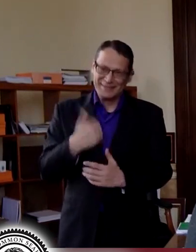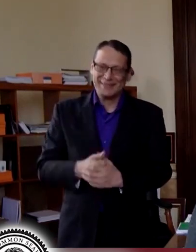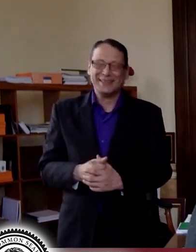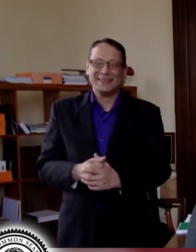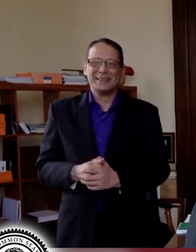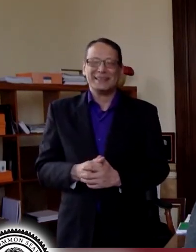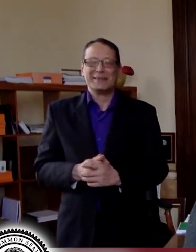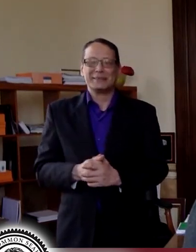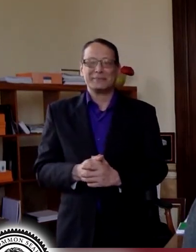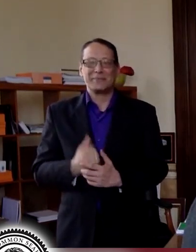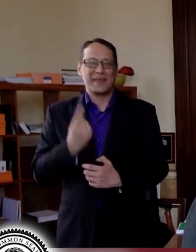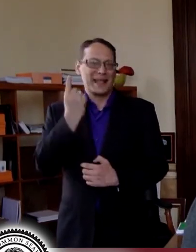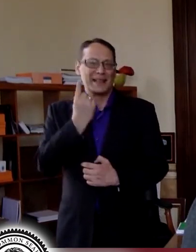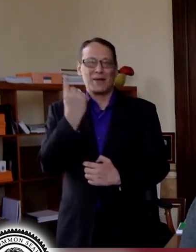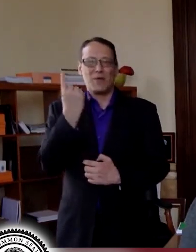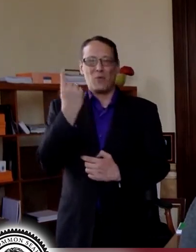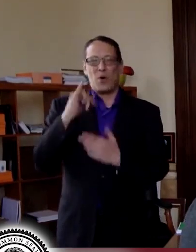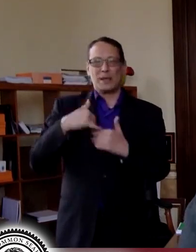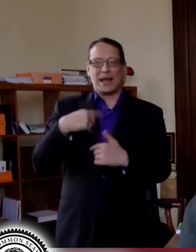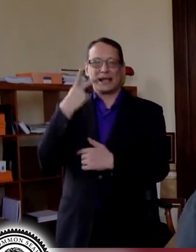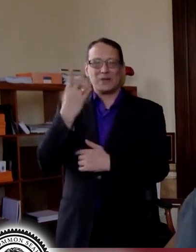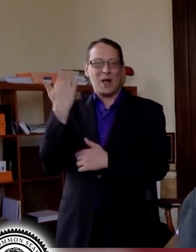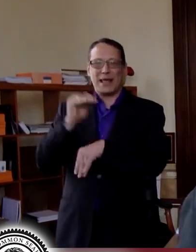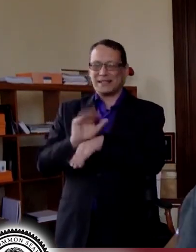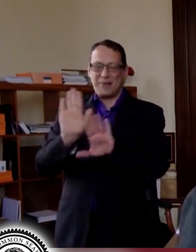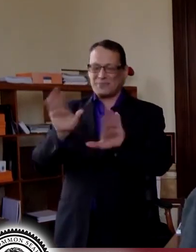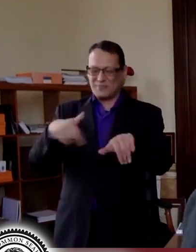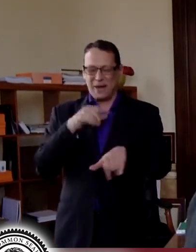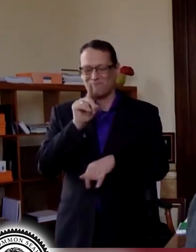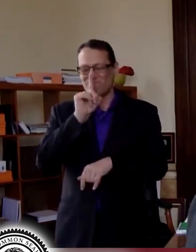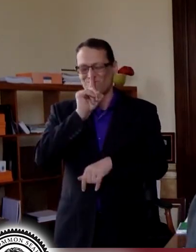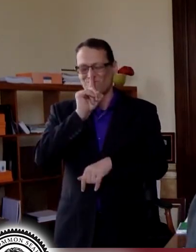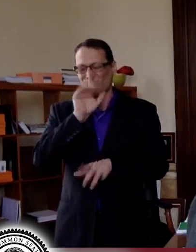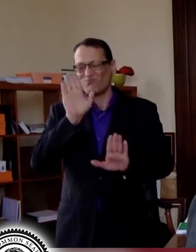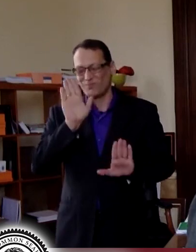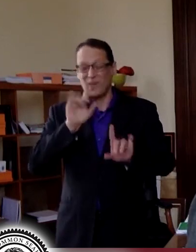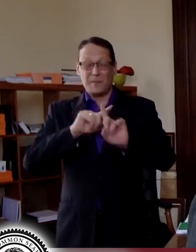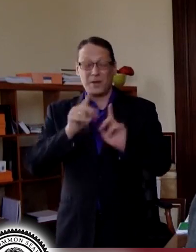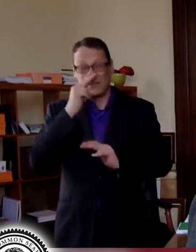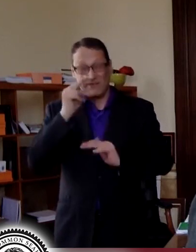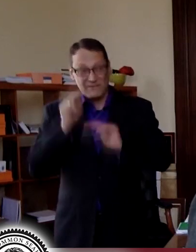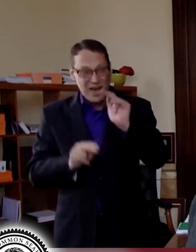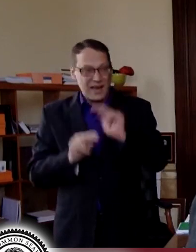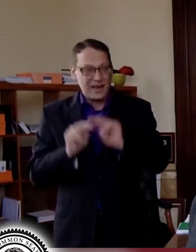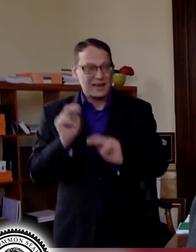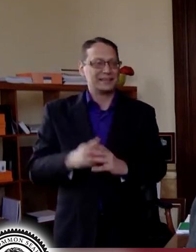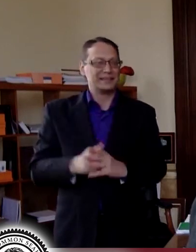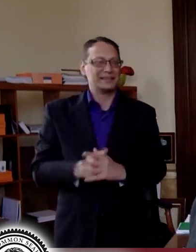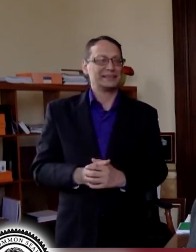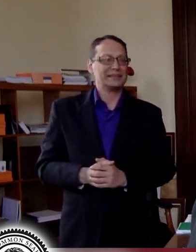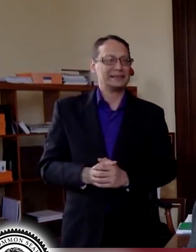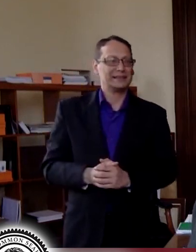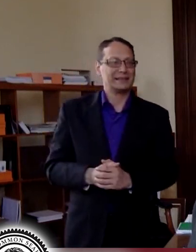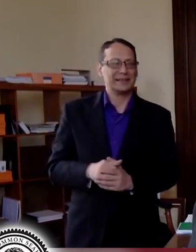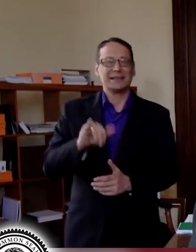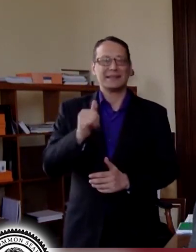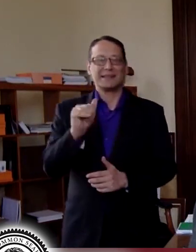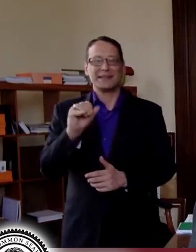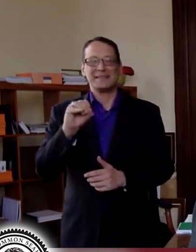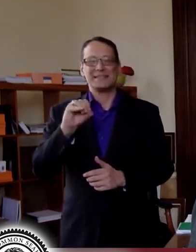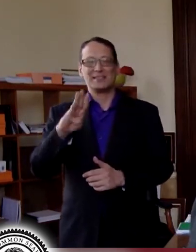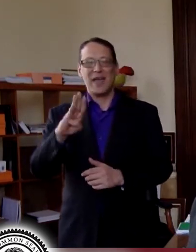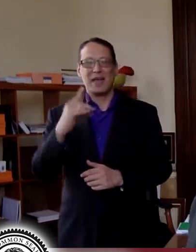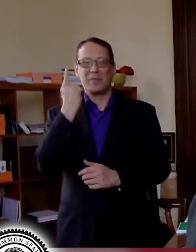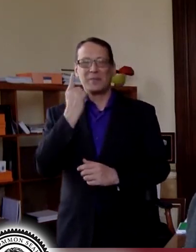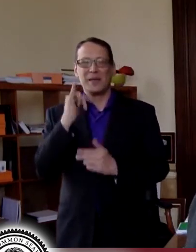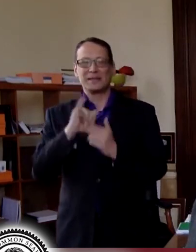So I'm thinking of one that I saw last night. I won't go into it, but it was so funny. And Jacob thinks this